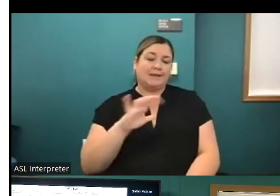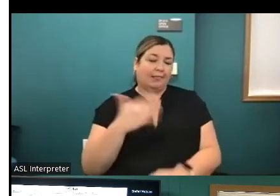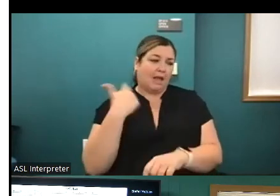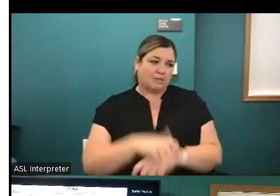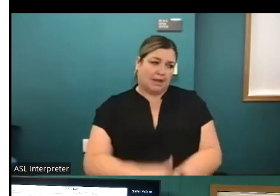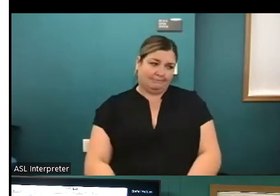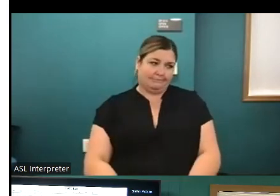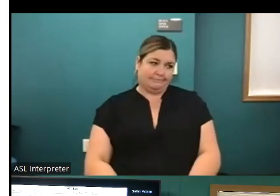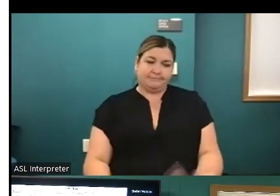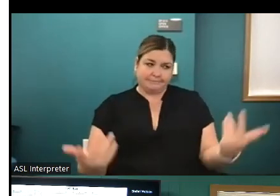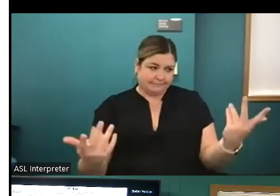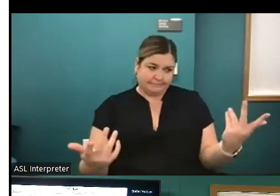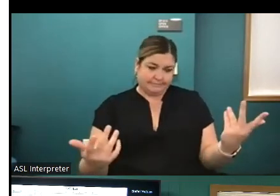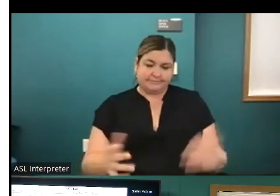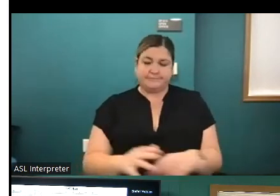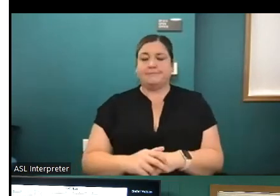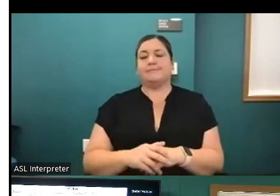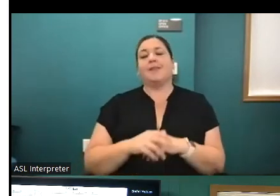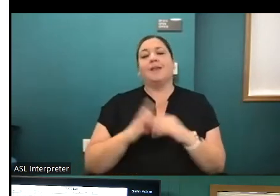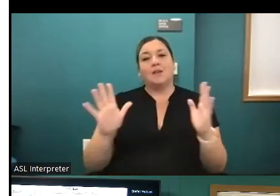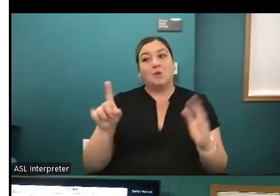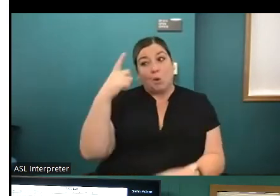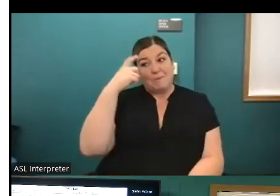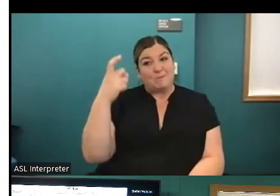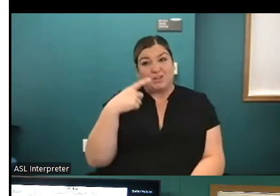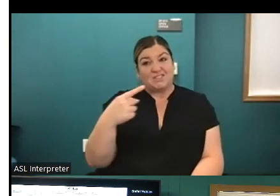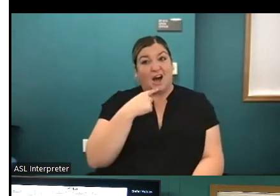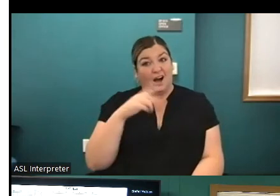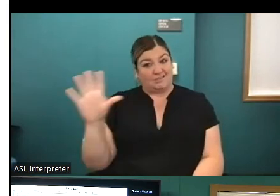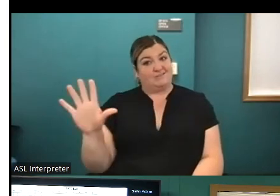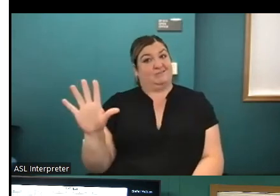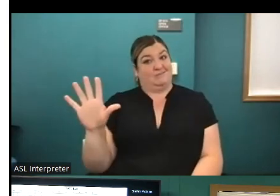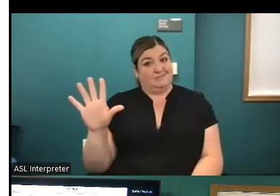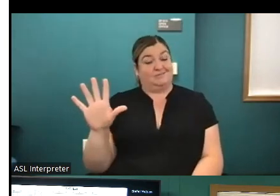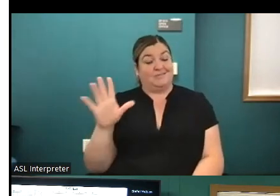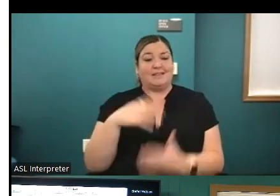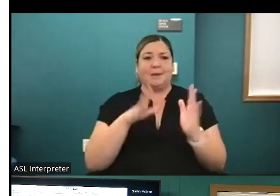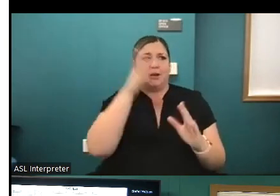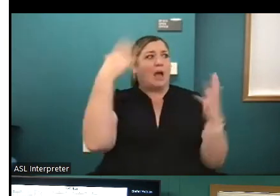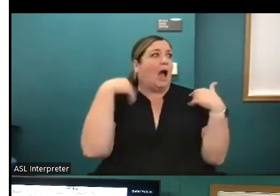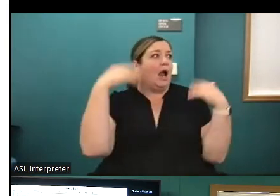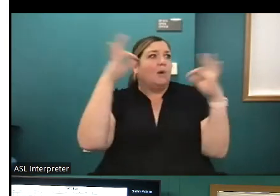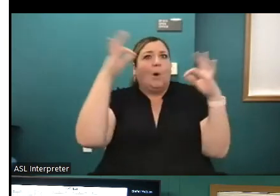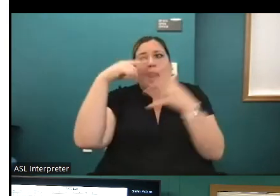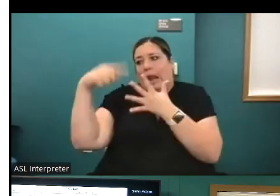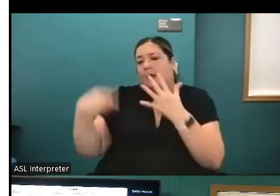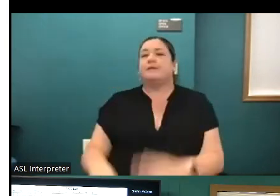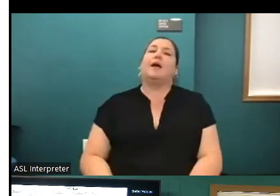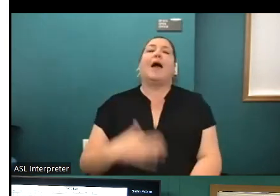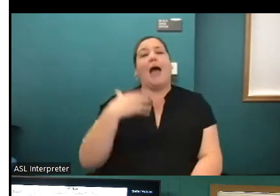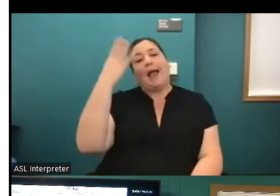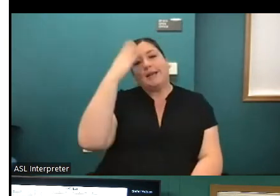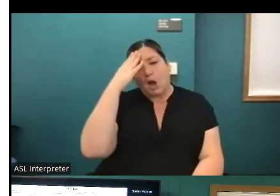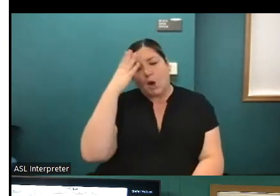this. Right? Yeah. Their memories suck, and that's fine, you know, and some parents are like, I had no idea about all of this. And I'm like, I know, but